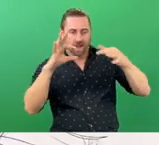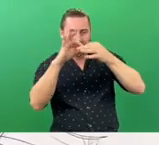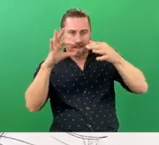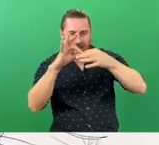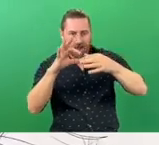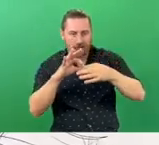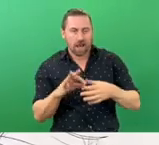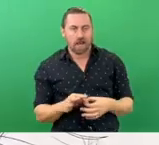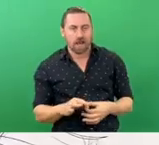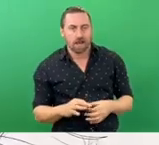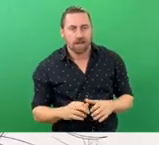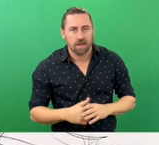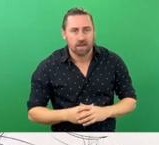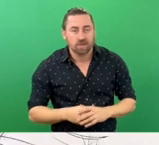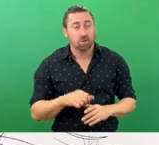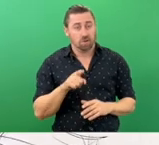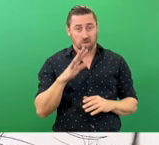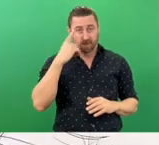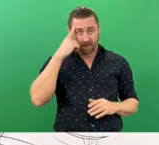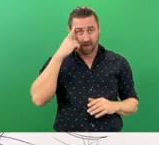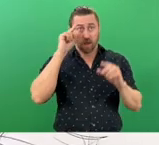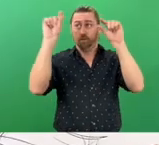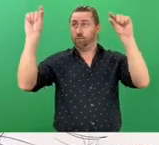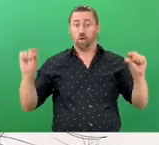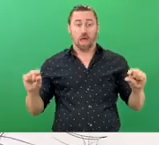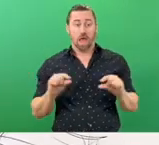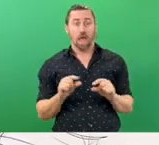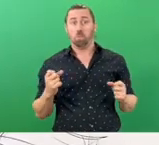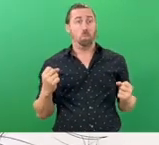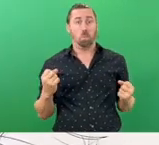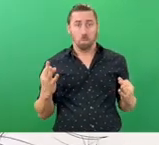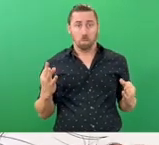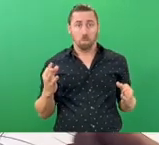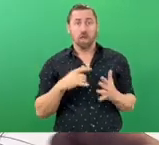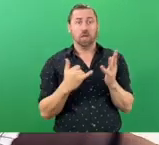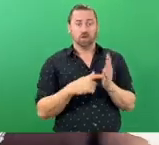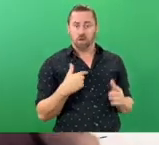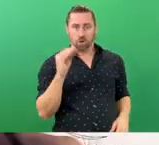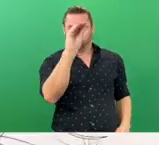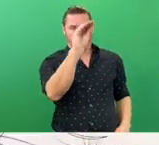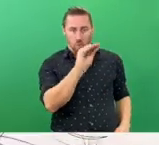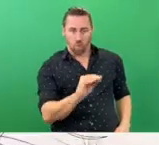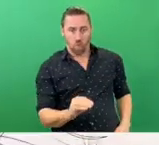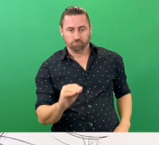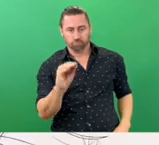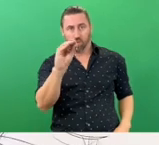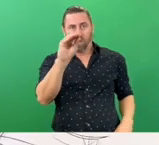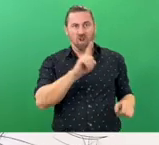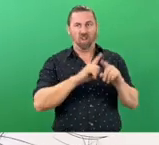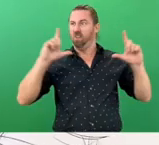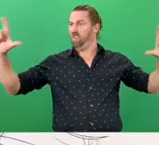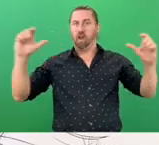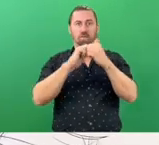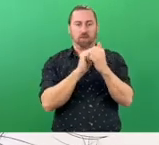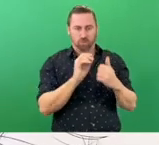those things very clearly. Again, if you can imagine not having that framing device and having a drawing like this just floating in the middle